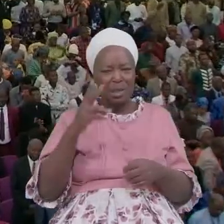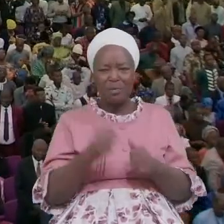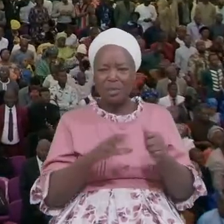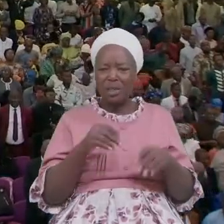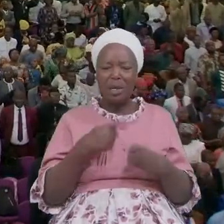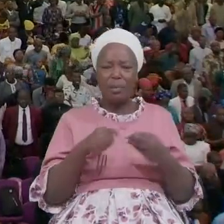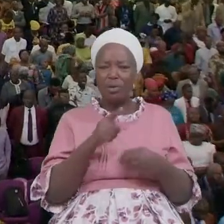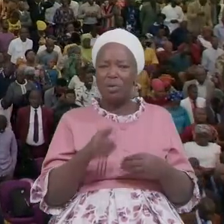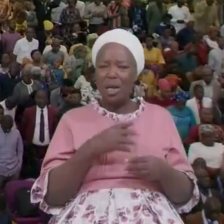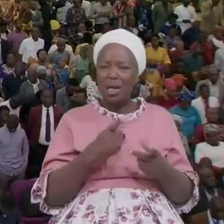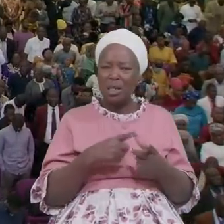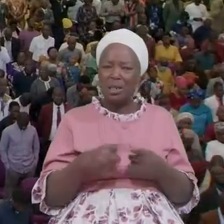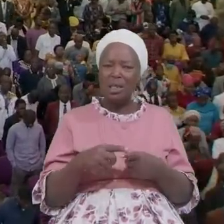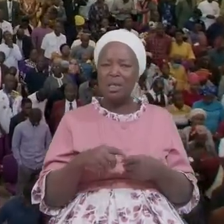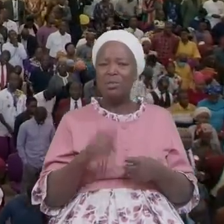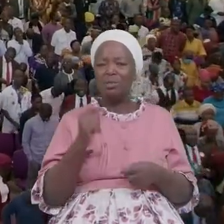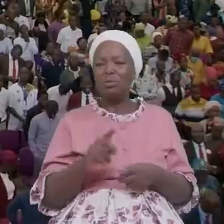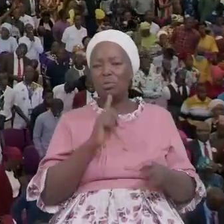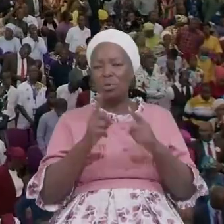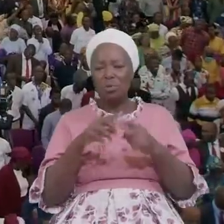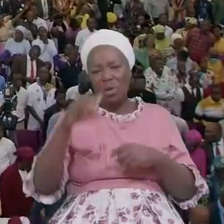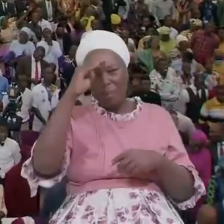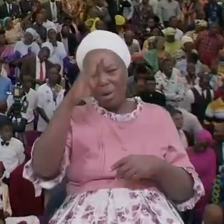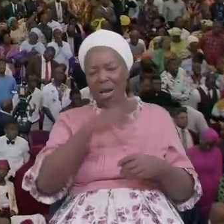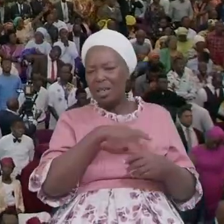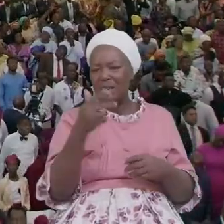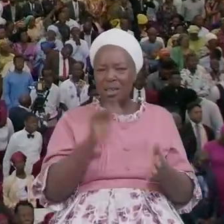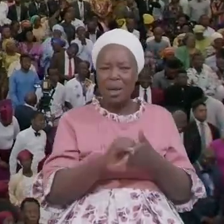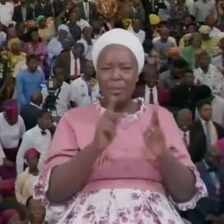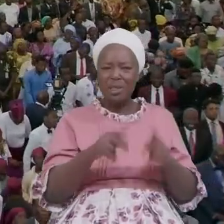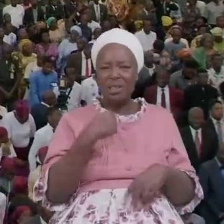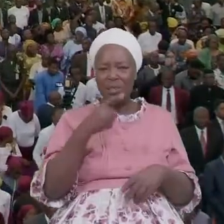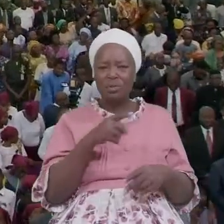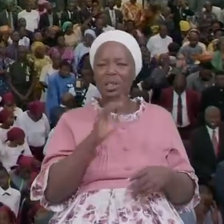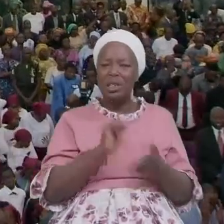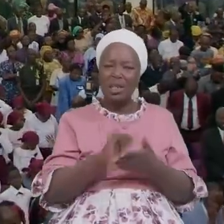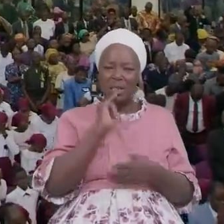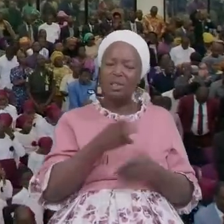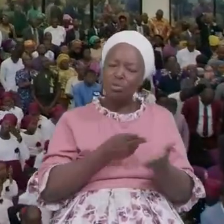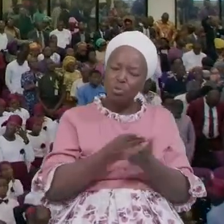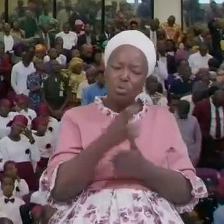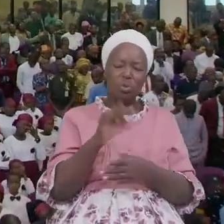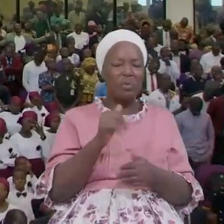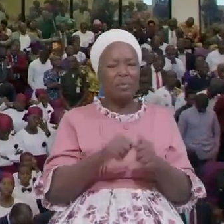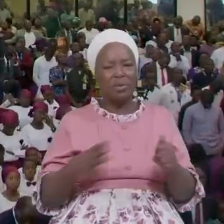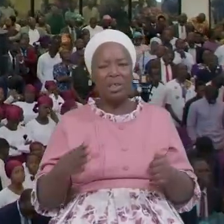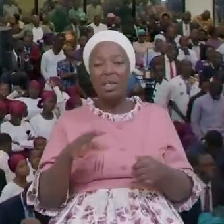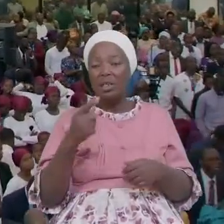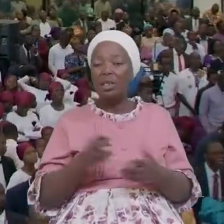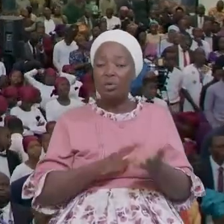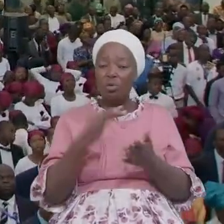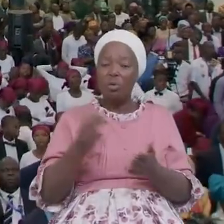tell you, that is where you find that thing. the glory of